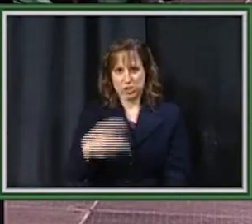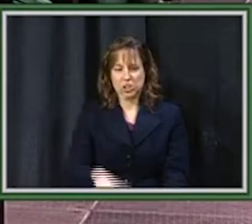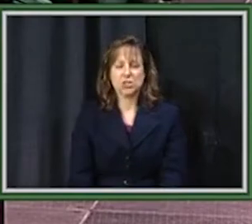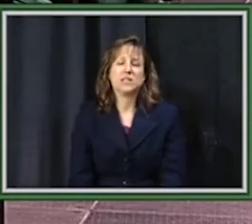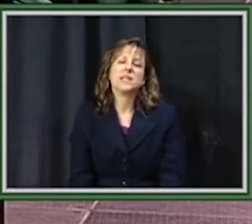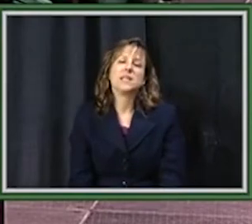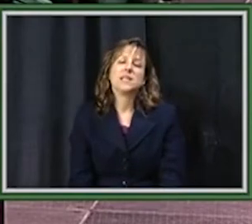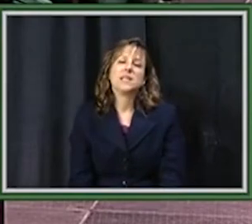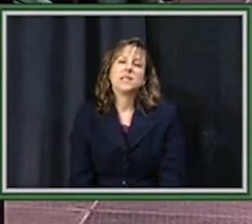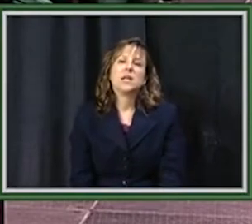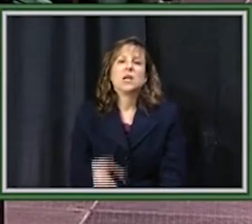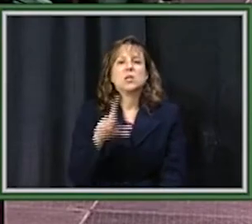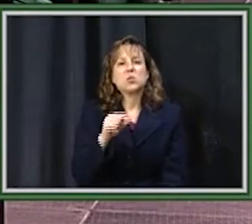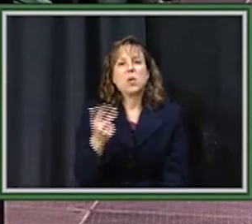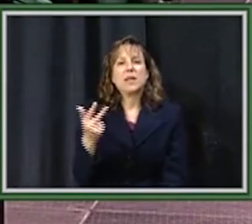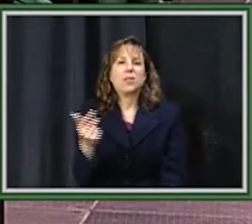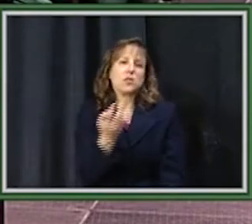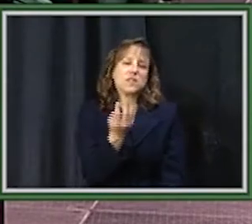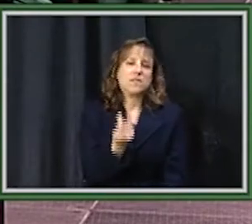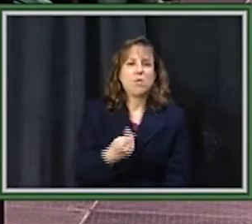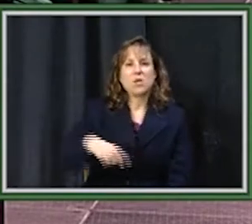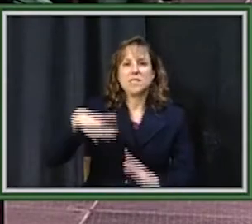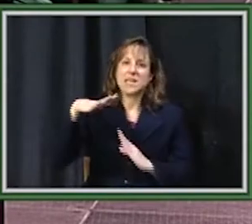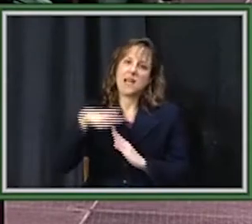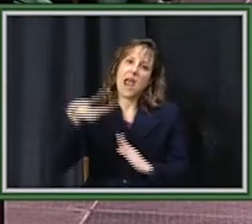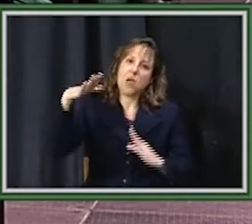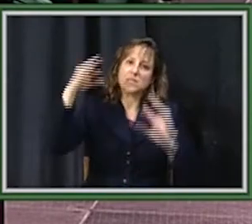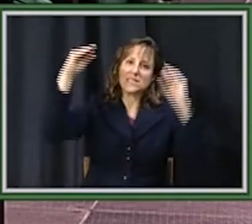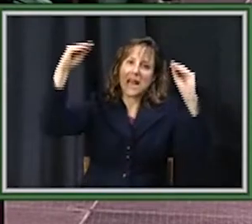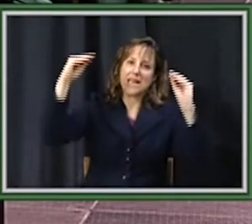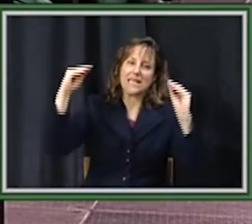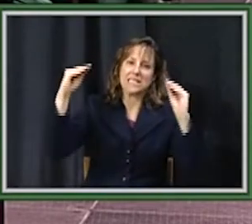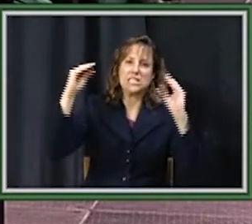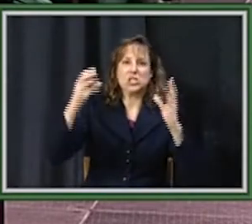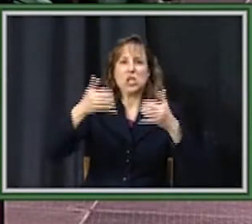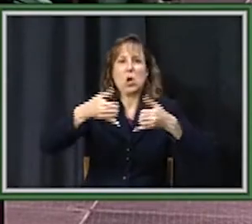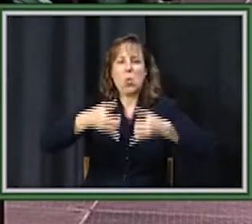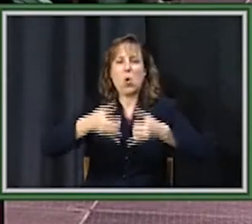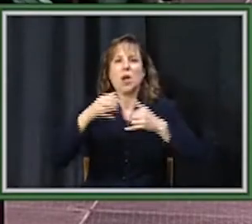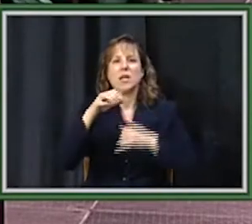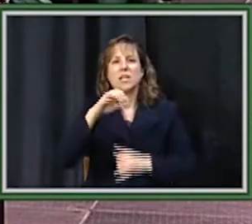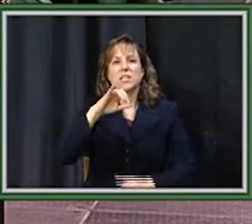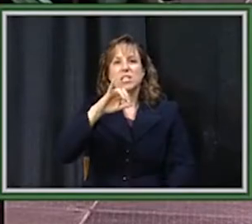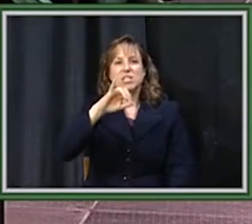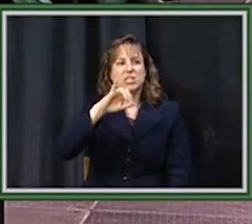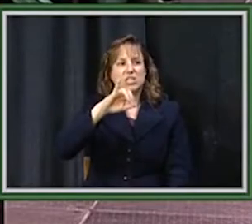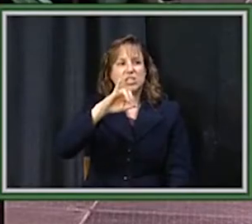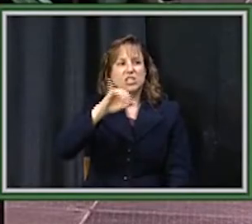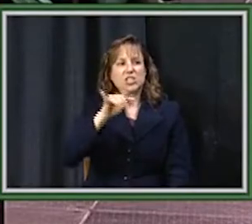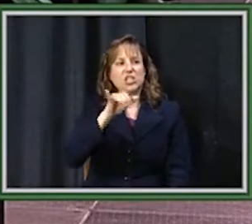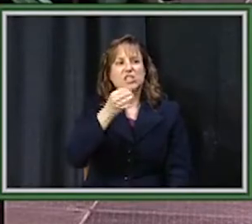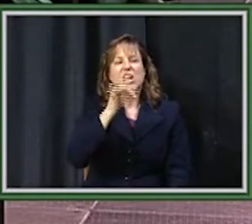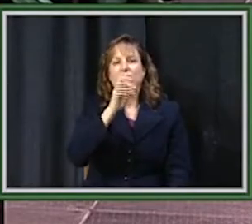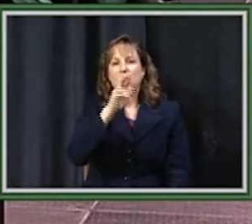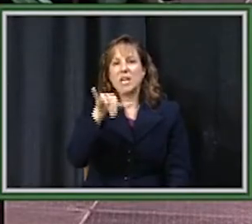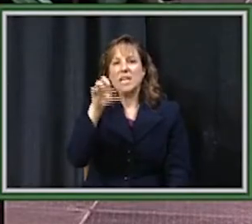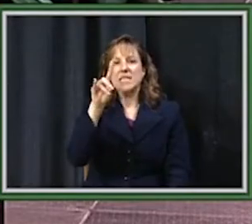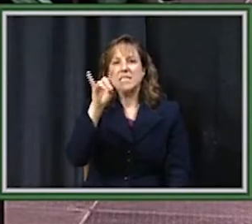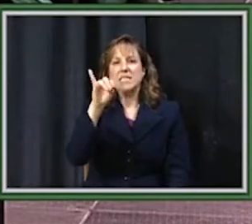The 2013-14 Outstanding Teaching Award recipient, Jeffrey Dim.